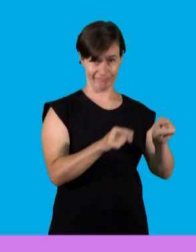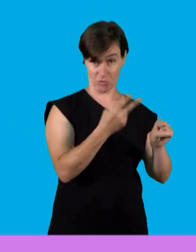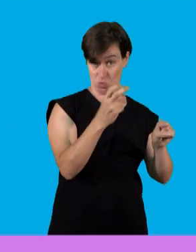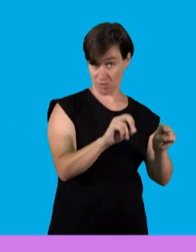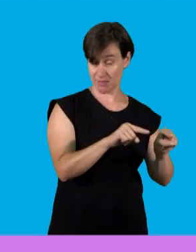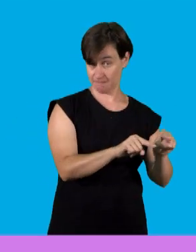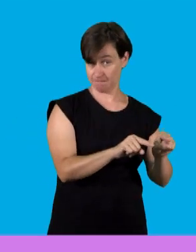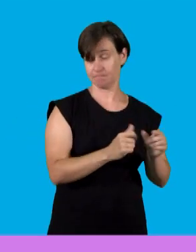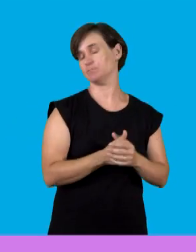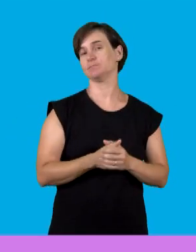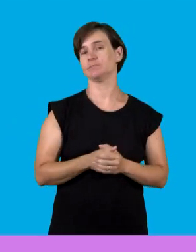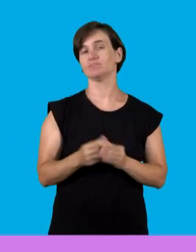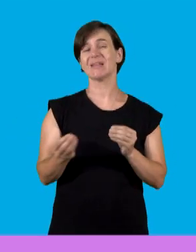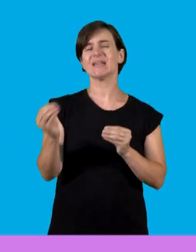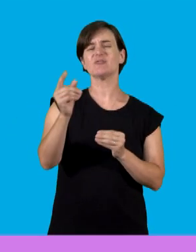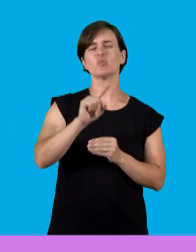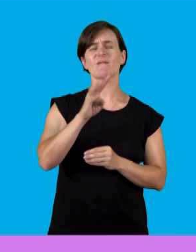right? And then the interest rate is